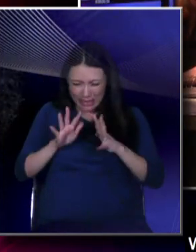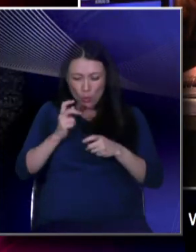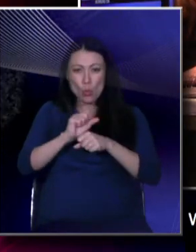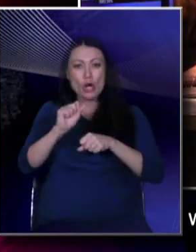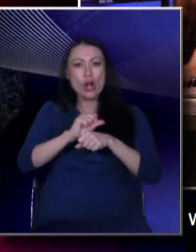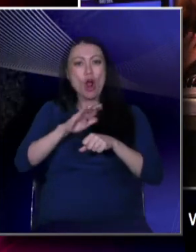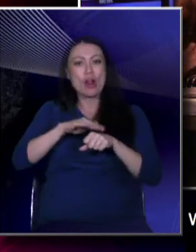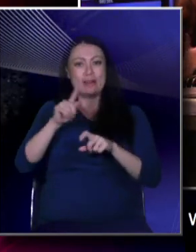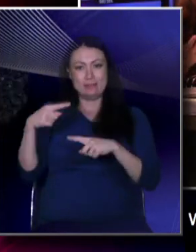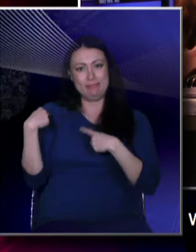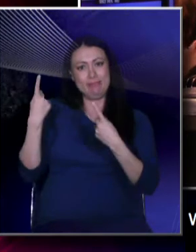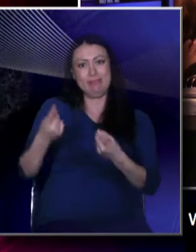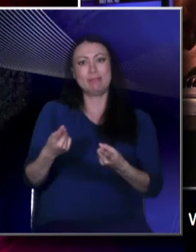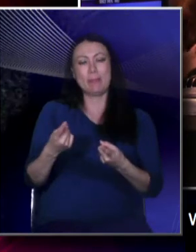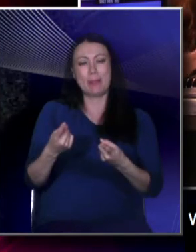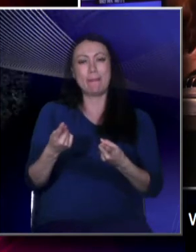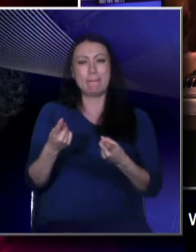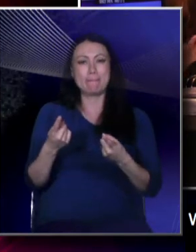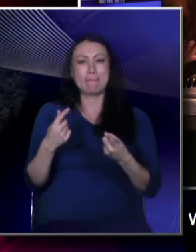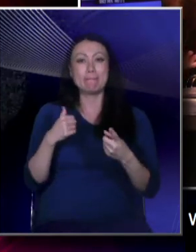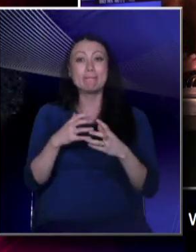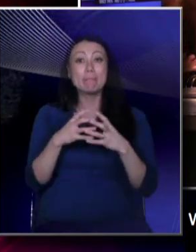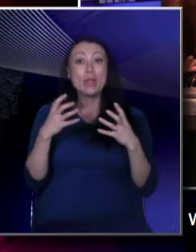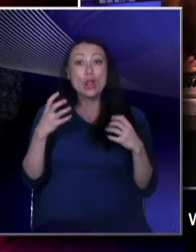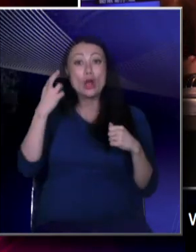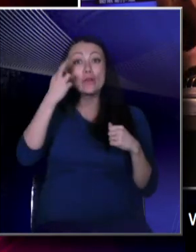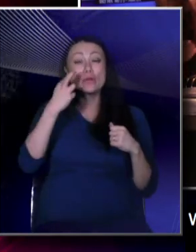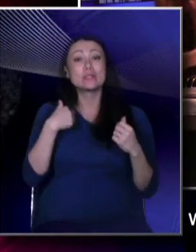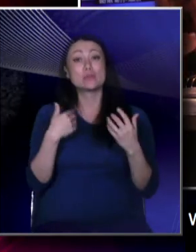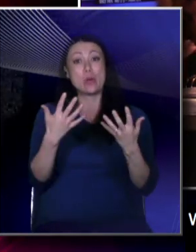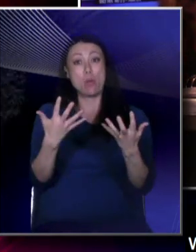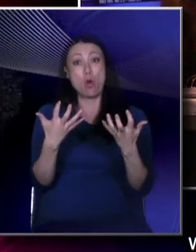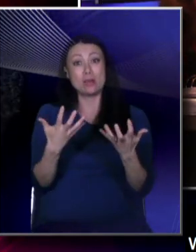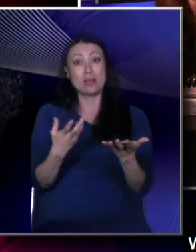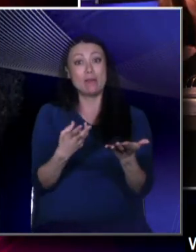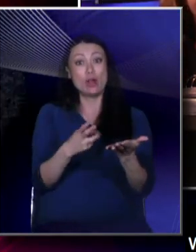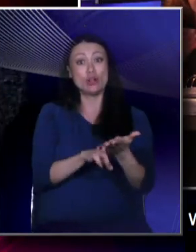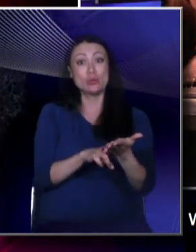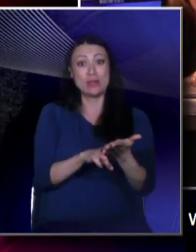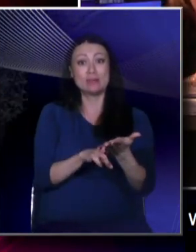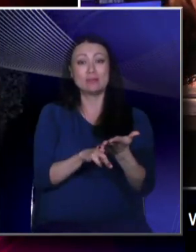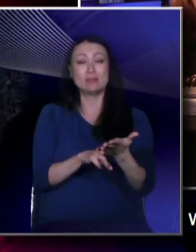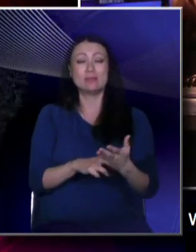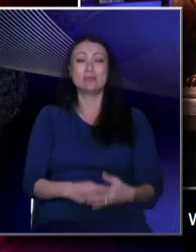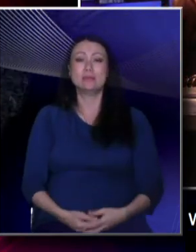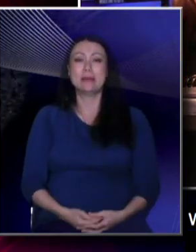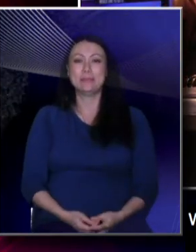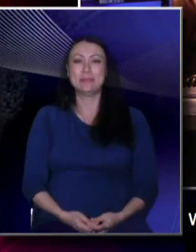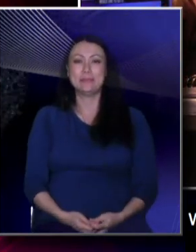And there's a lot of reasons we'd like to do it, but...